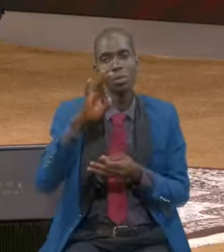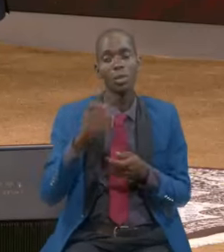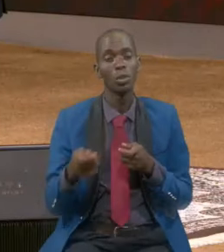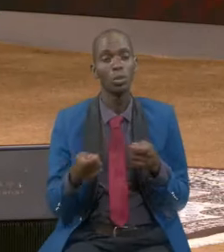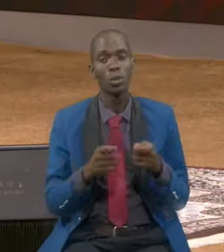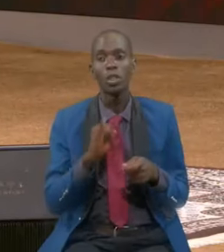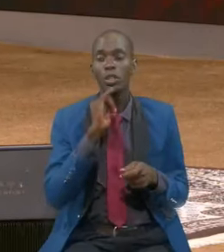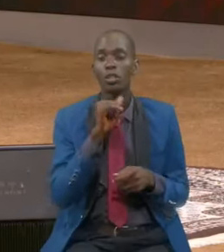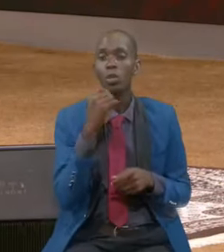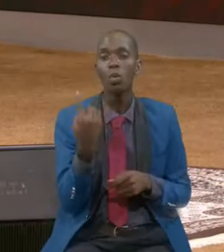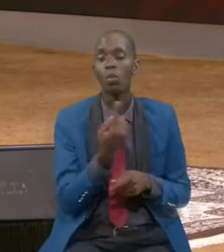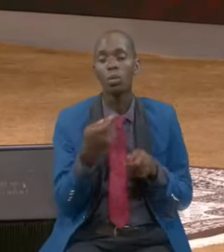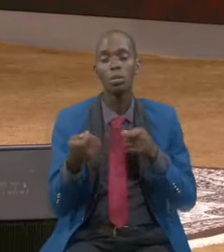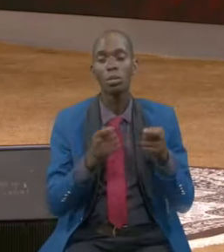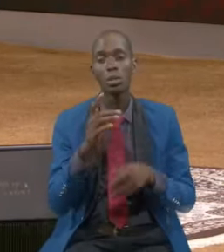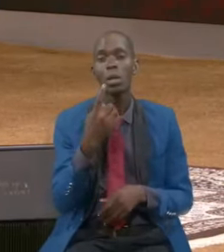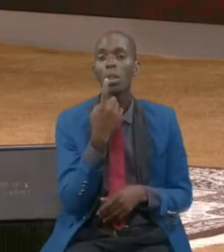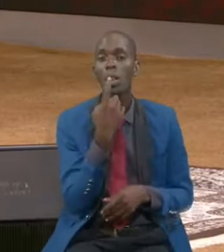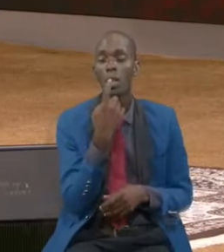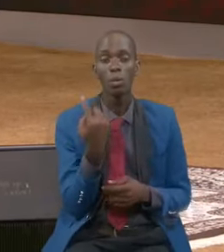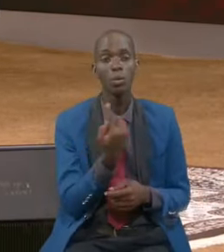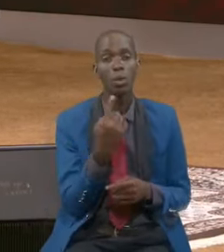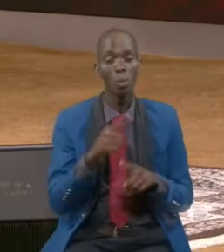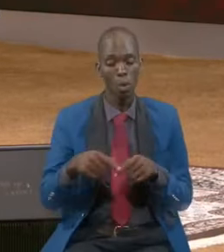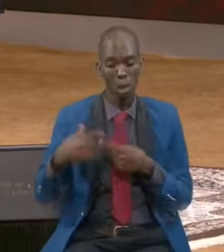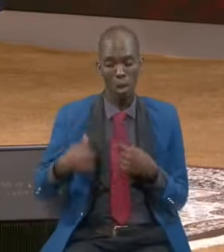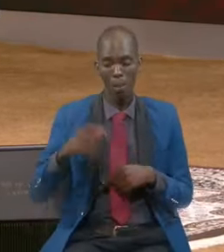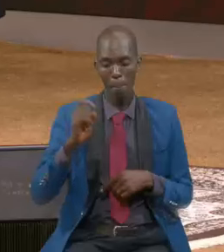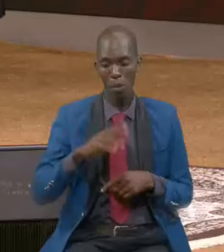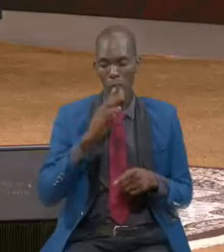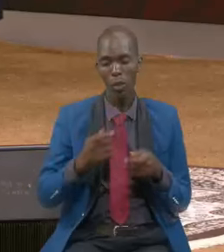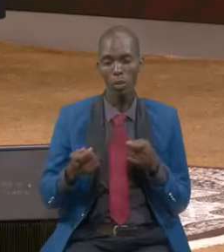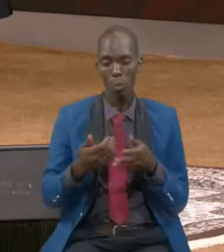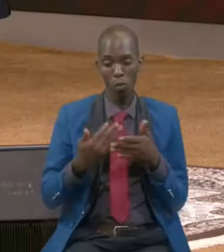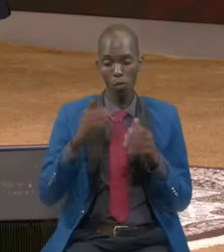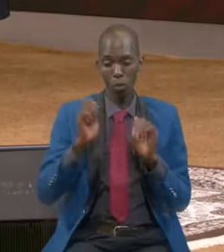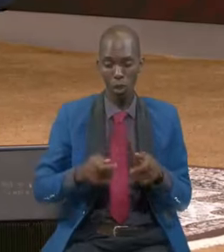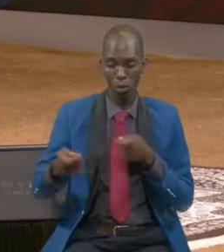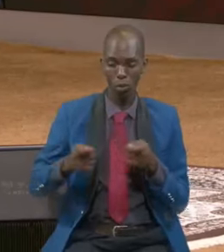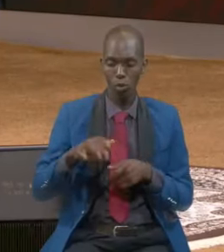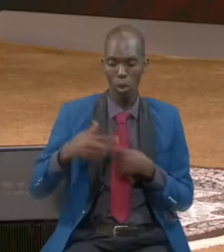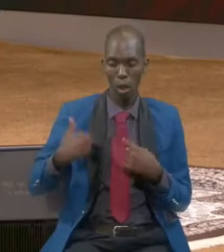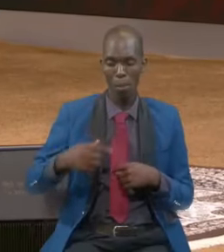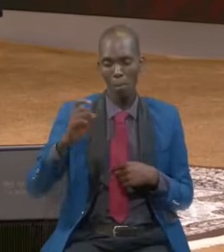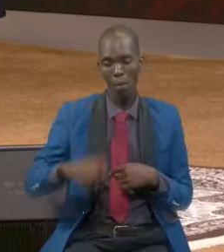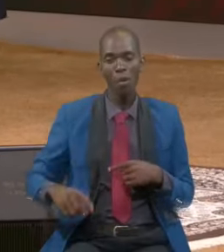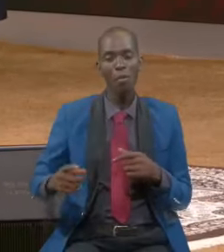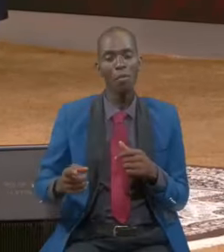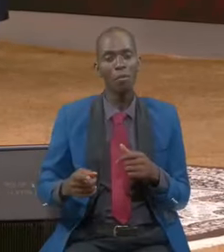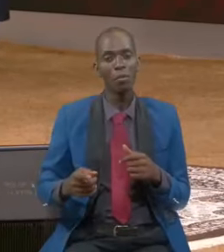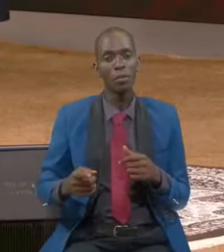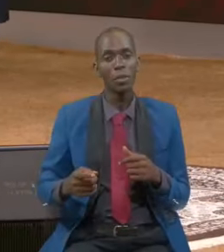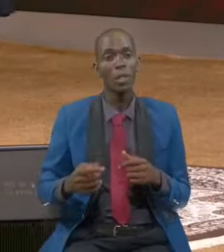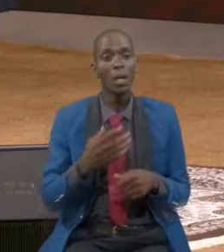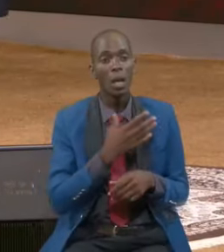just controlling your tongue. Your heart has to be under control before you can control the tongue. Your spirit has to be